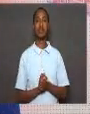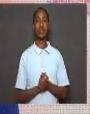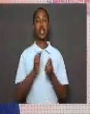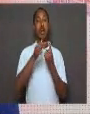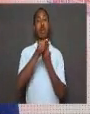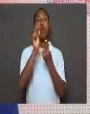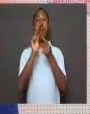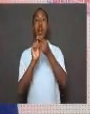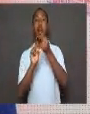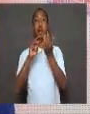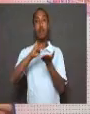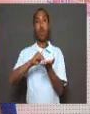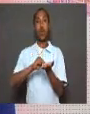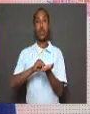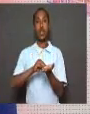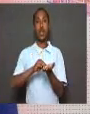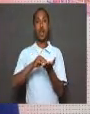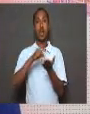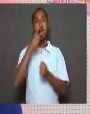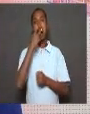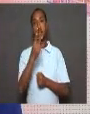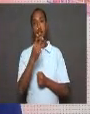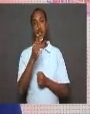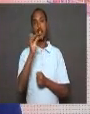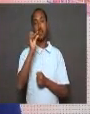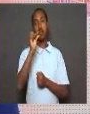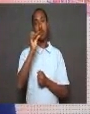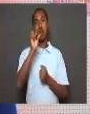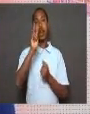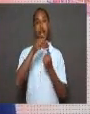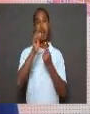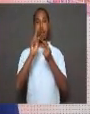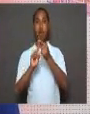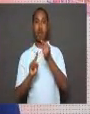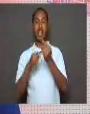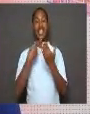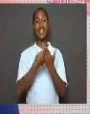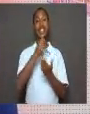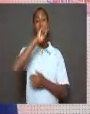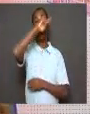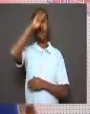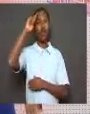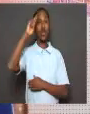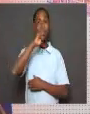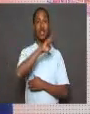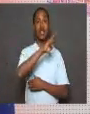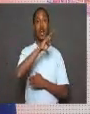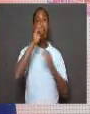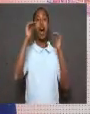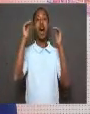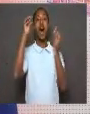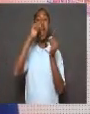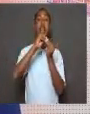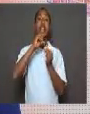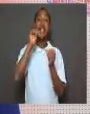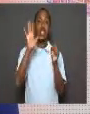Polar molecules act as small dipoles. This is because of their uneven